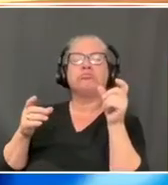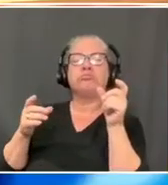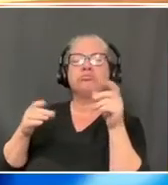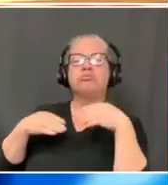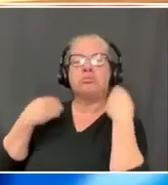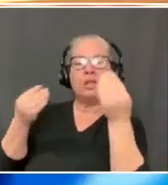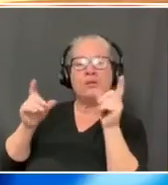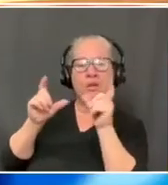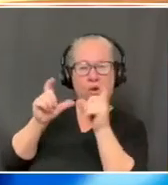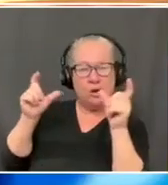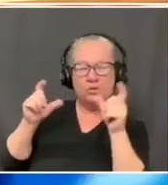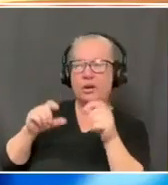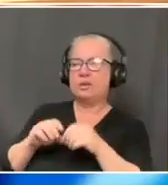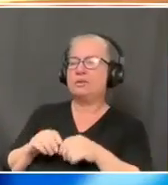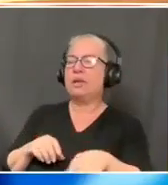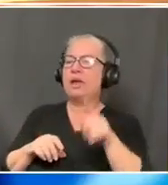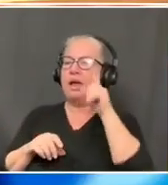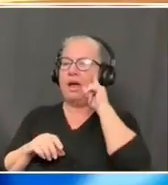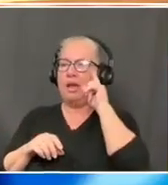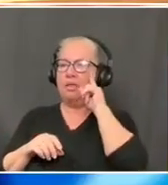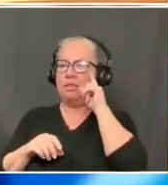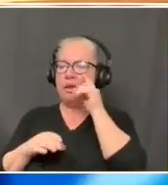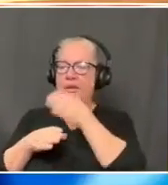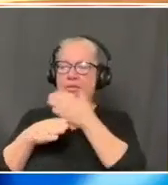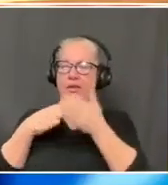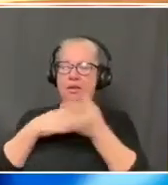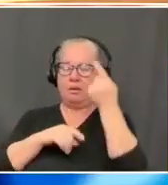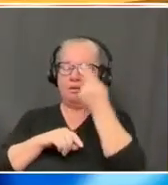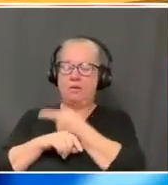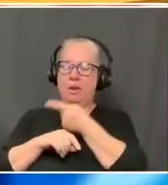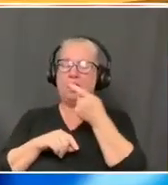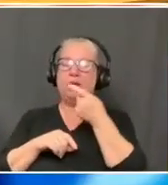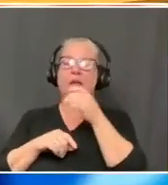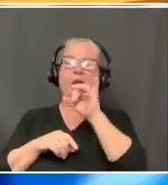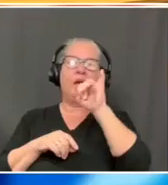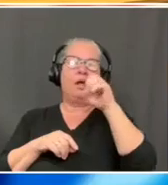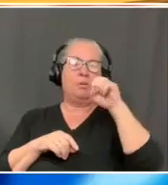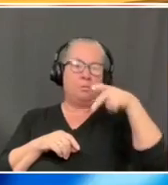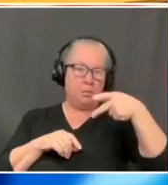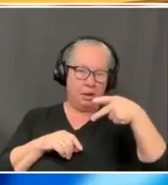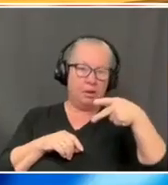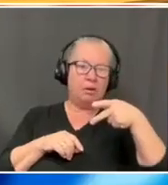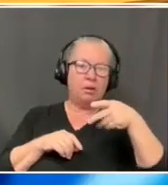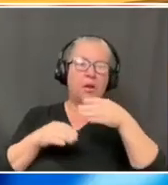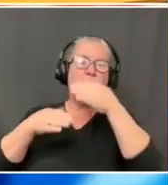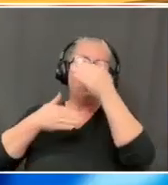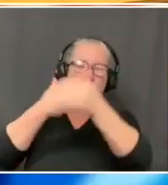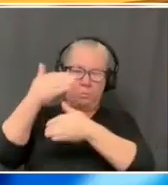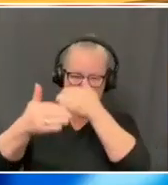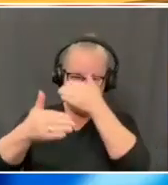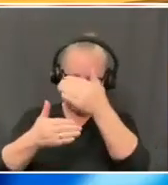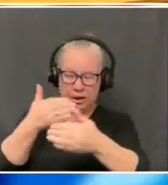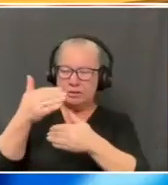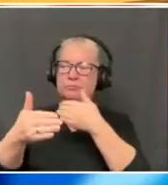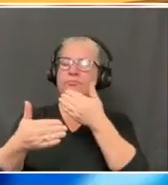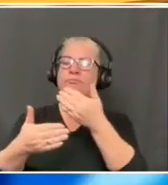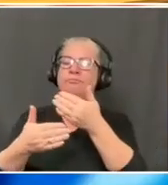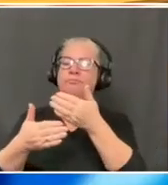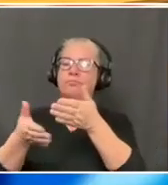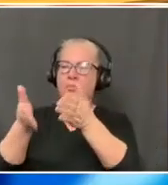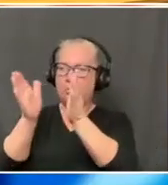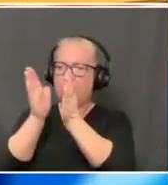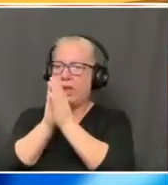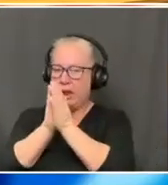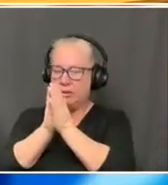closely. I mean, I think at the end of the day, we honor what the IEP process calls for. Totally get it, yeah. And there's a lot of advocacy